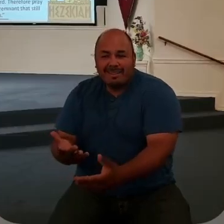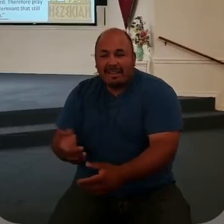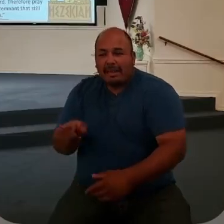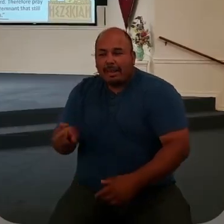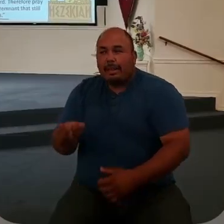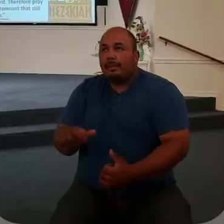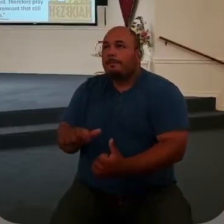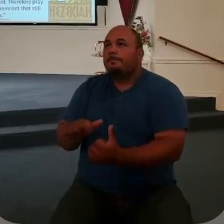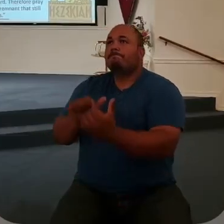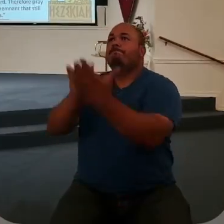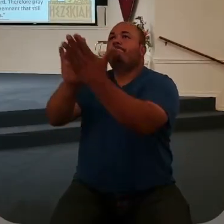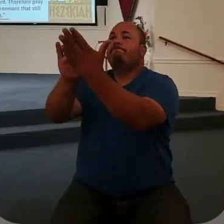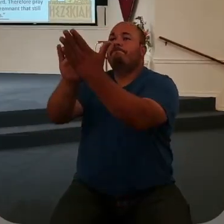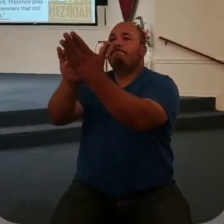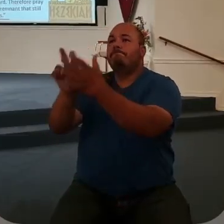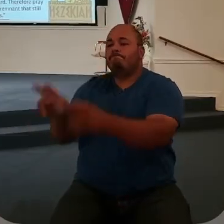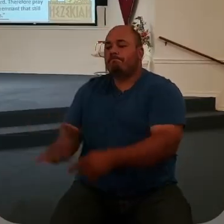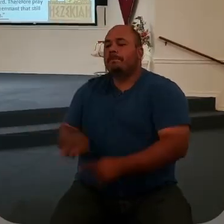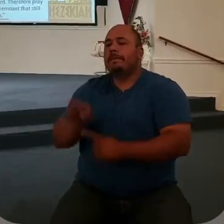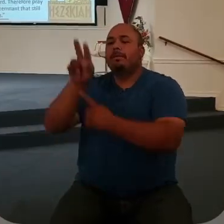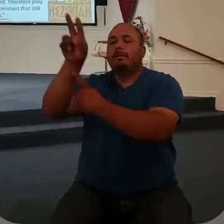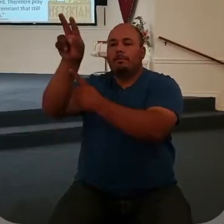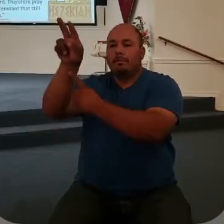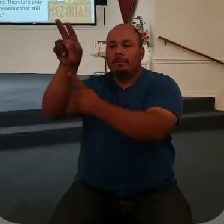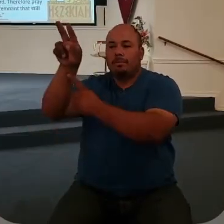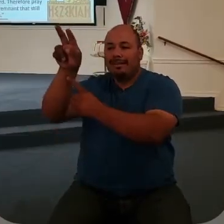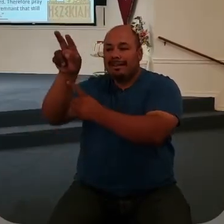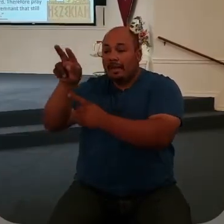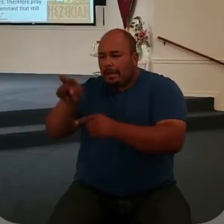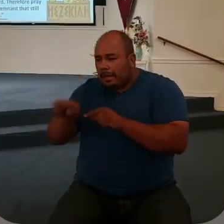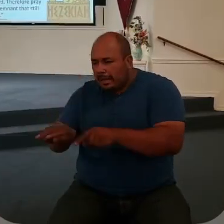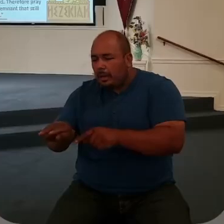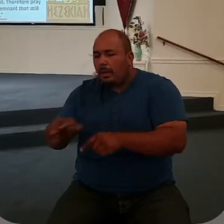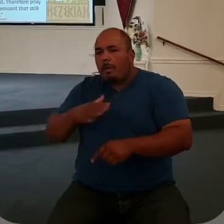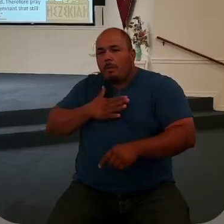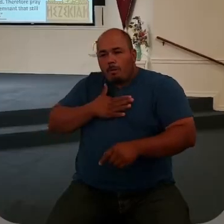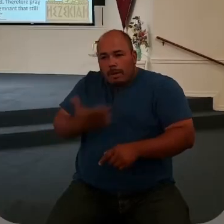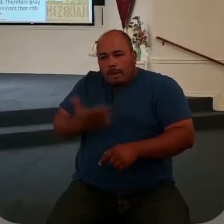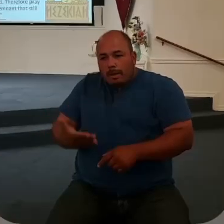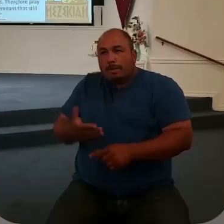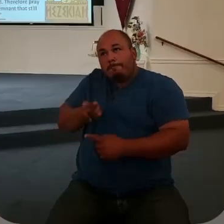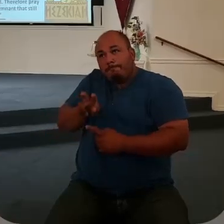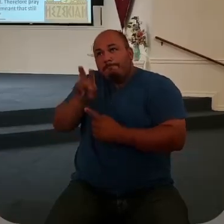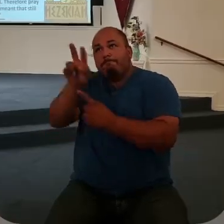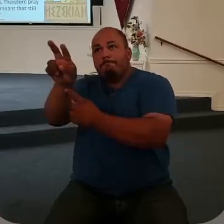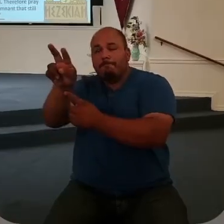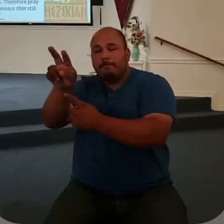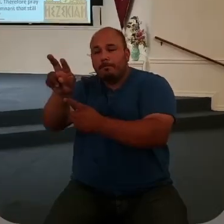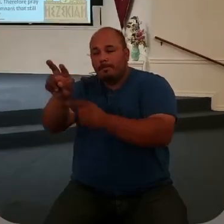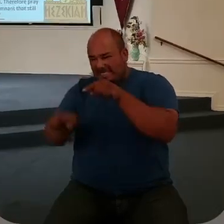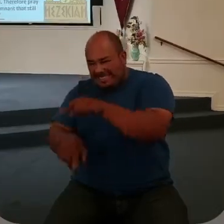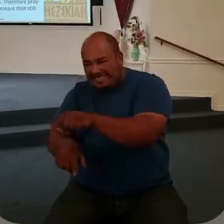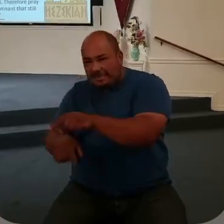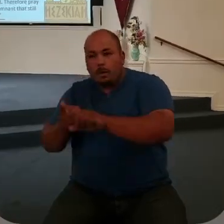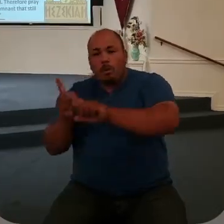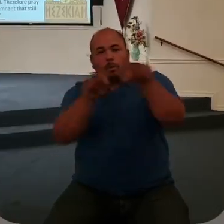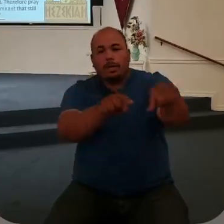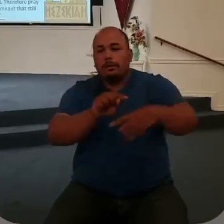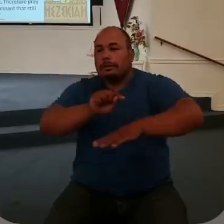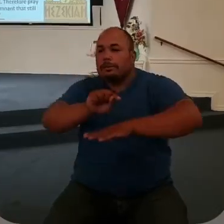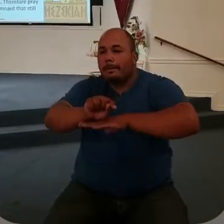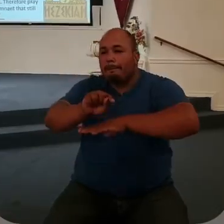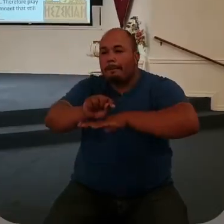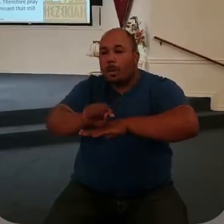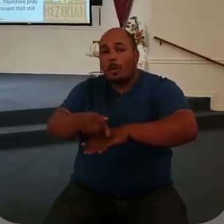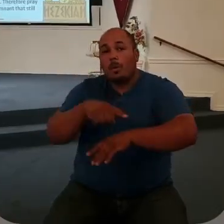God. In overwhelming grief, he went to seek God in his temple. And he sent a message to the prophet